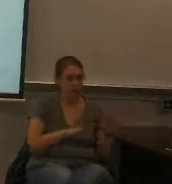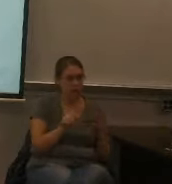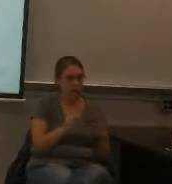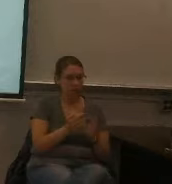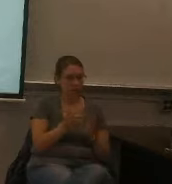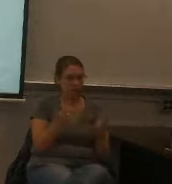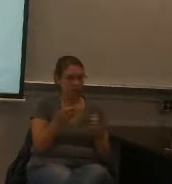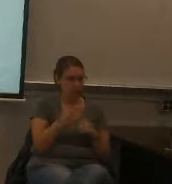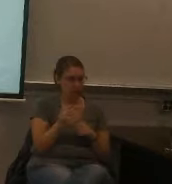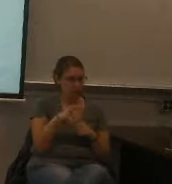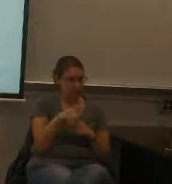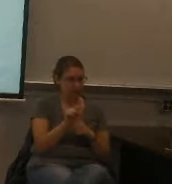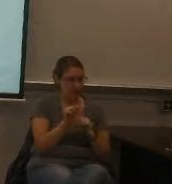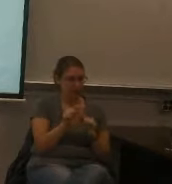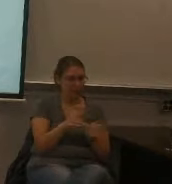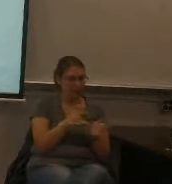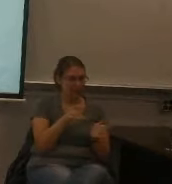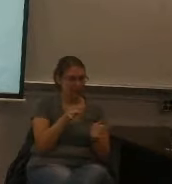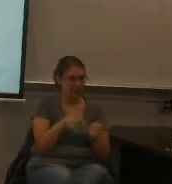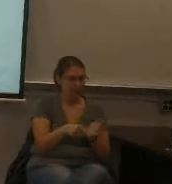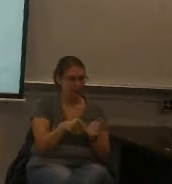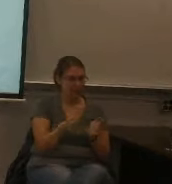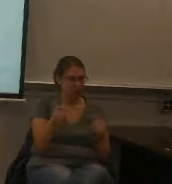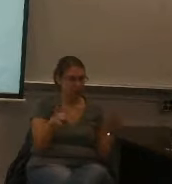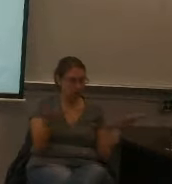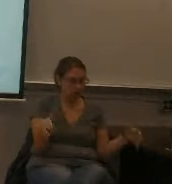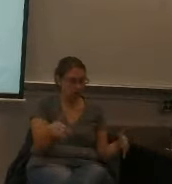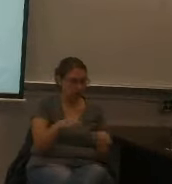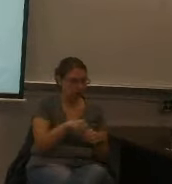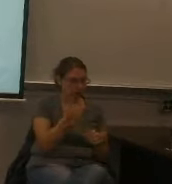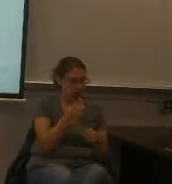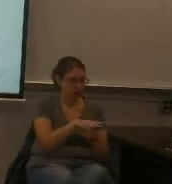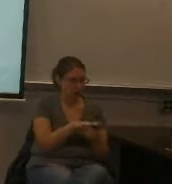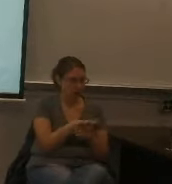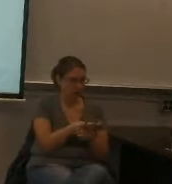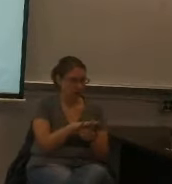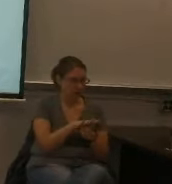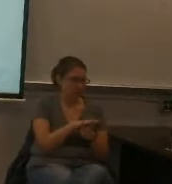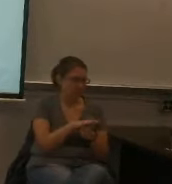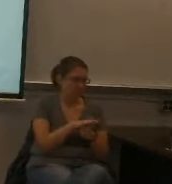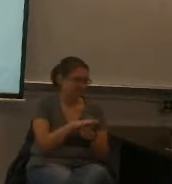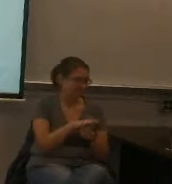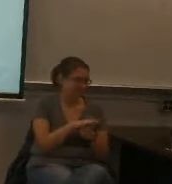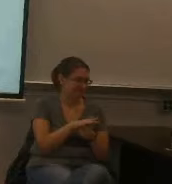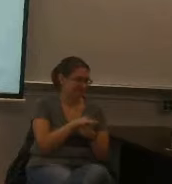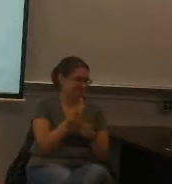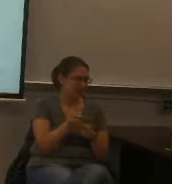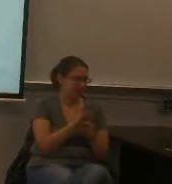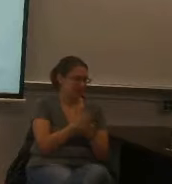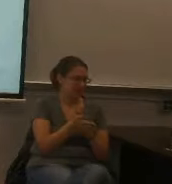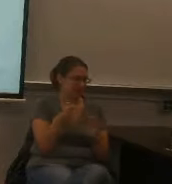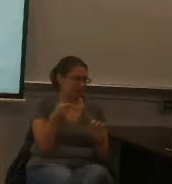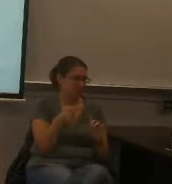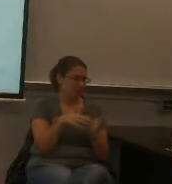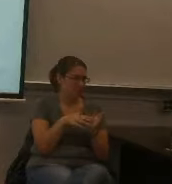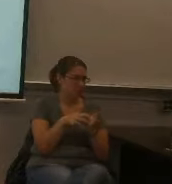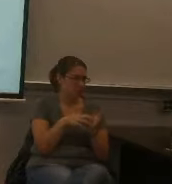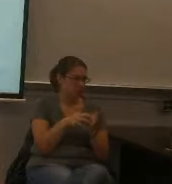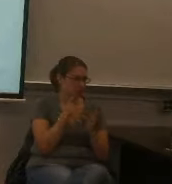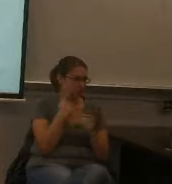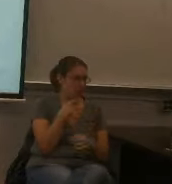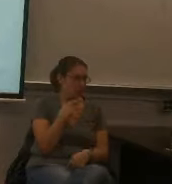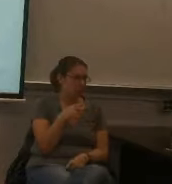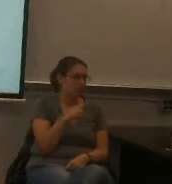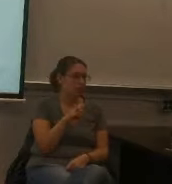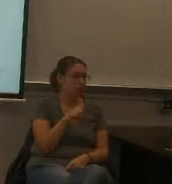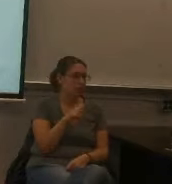fish species, and they can take advantage of them being all concentrated in one small spot. So they become particularly vulnerable to predation